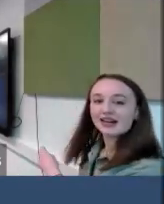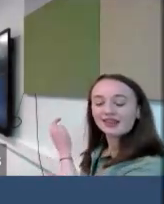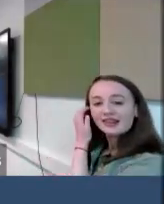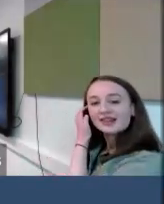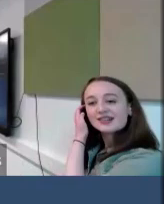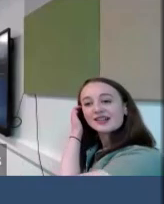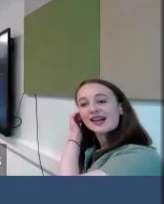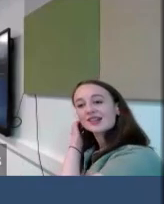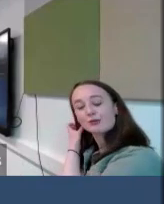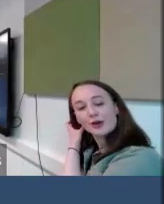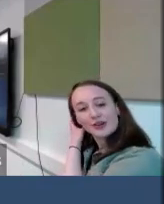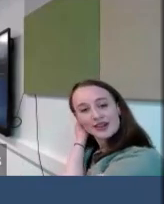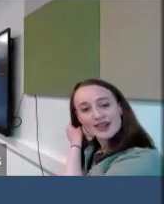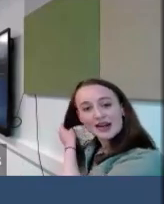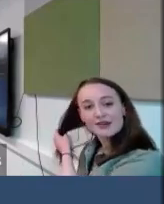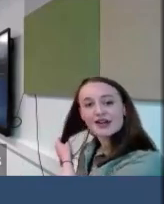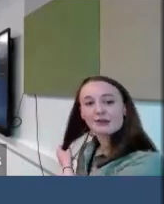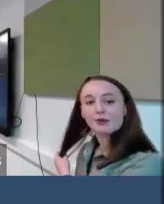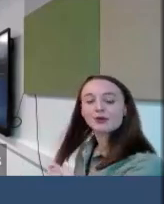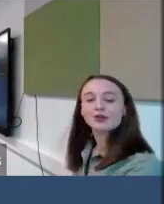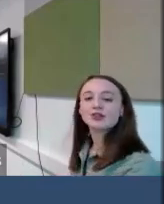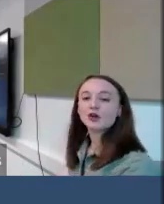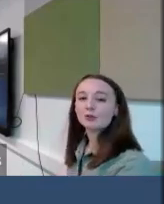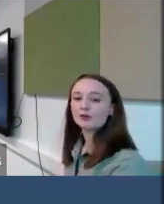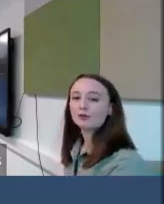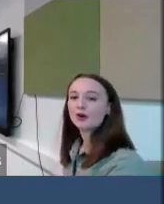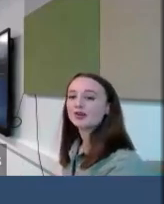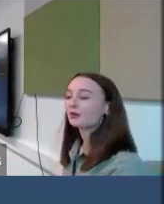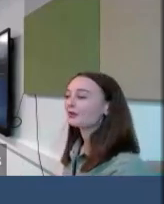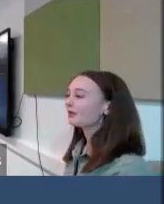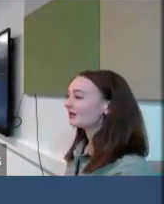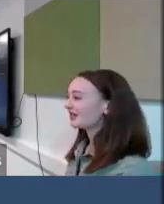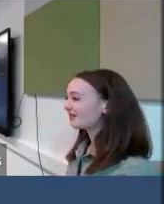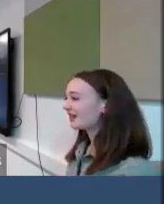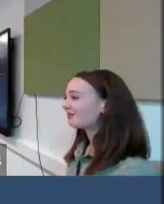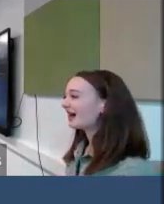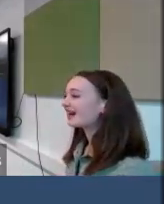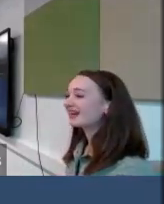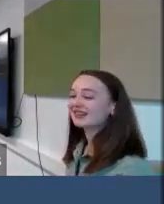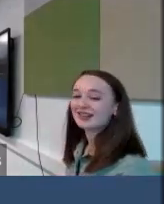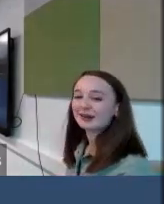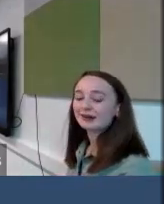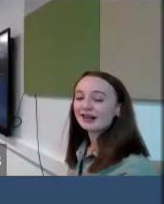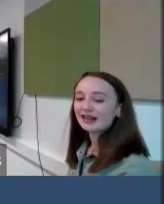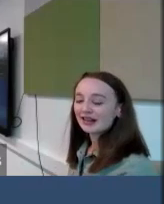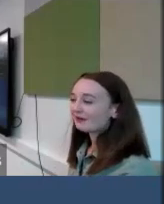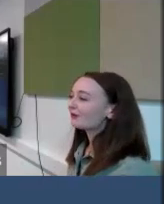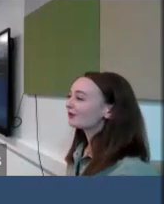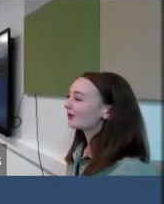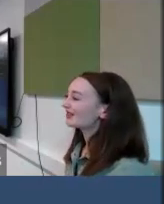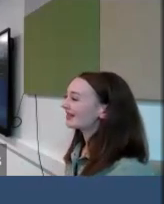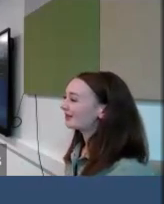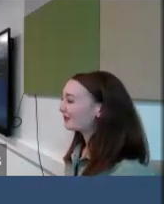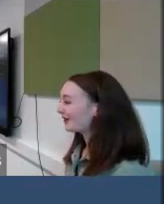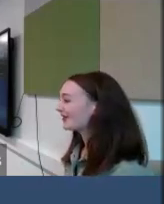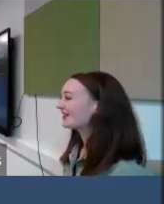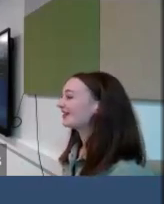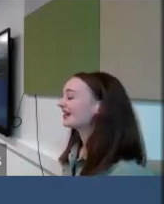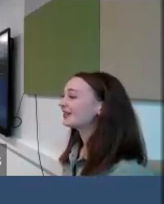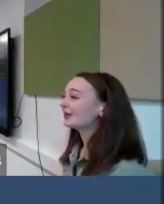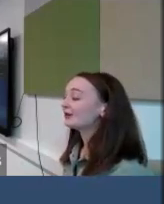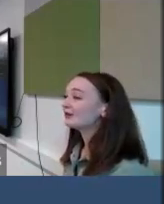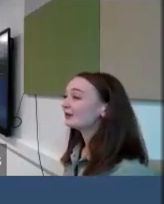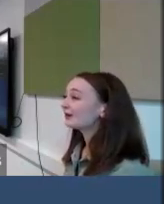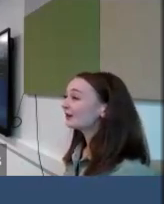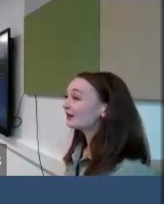Okay, and I think this is the last one in this area, but just a couple of points on responding to feedback. So if you're a non-disabled